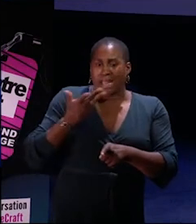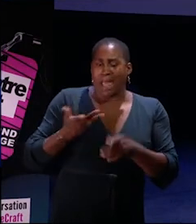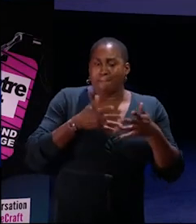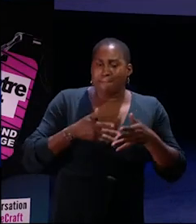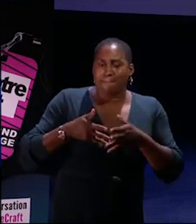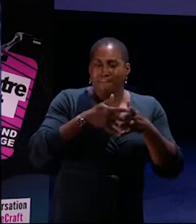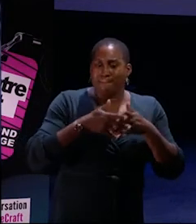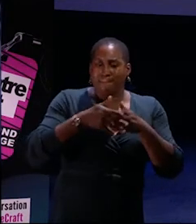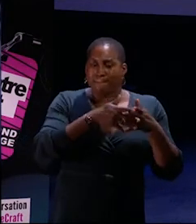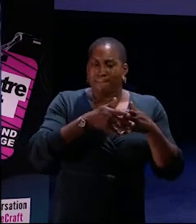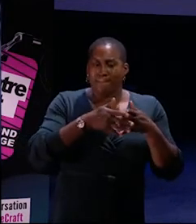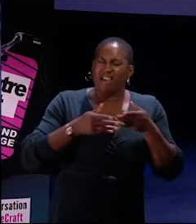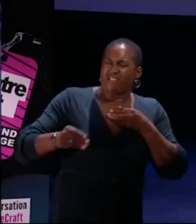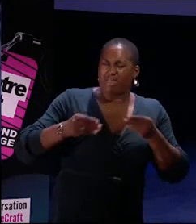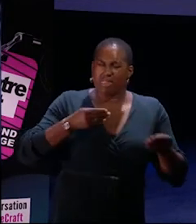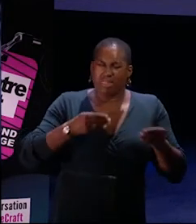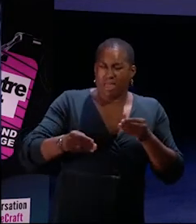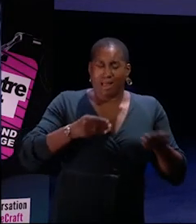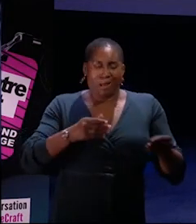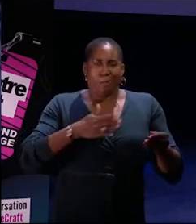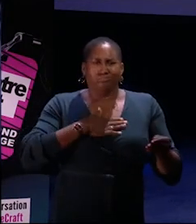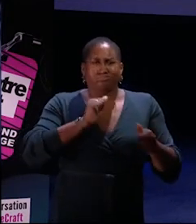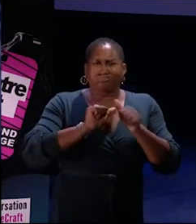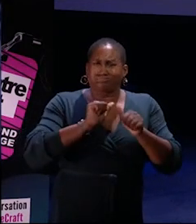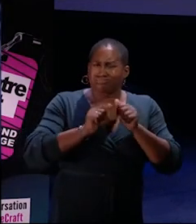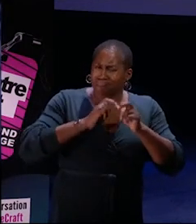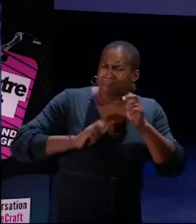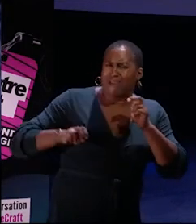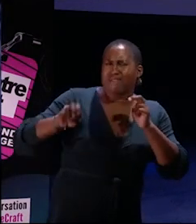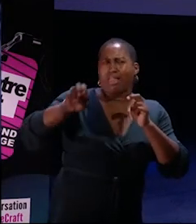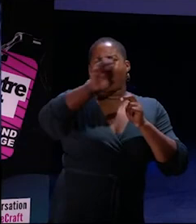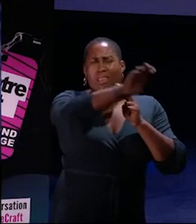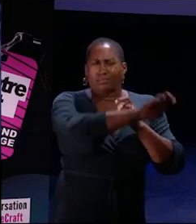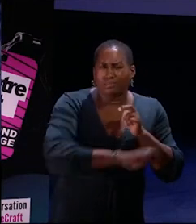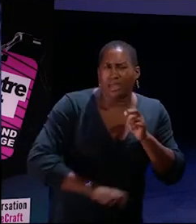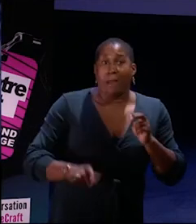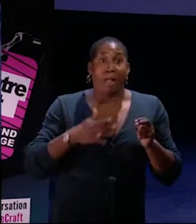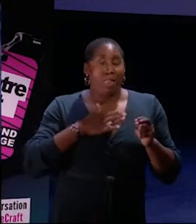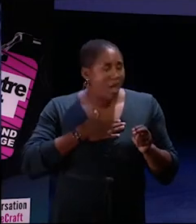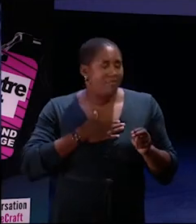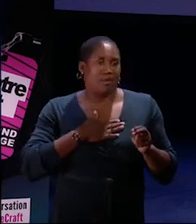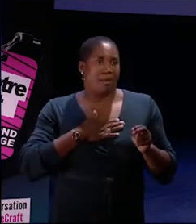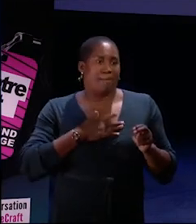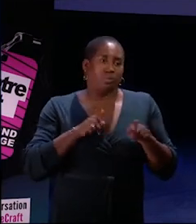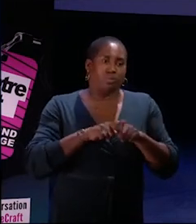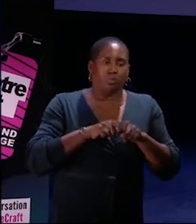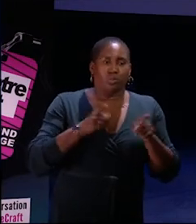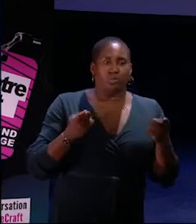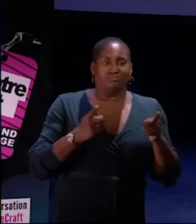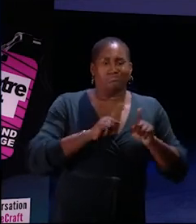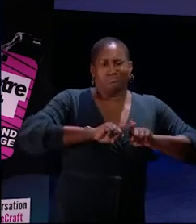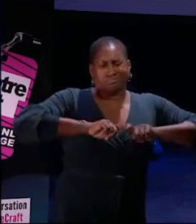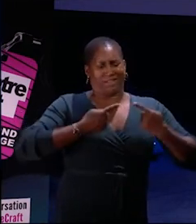The ability to travel in the sense of actually traveling, but also to travel across different sort